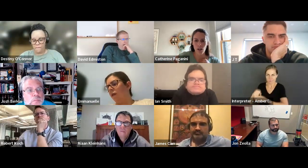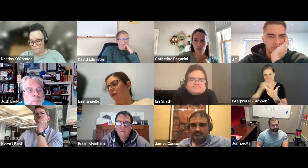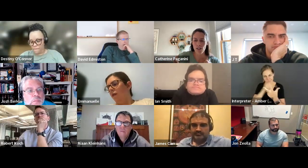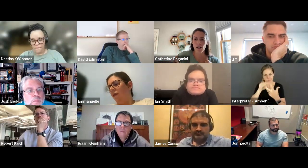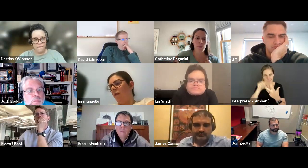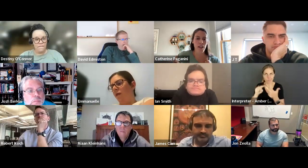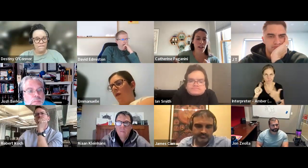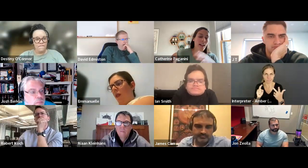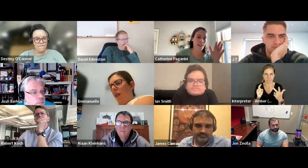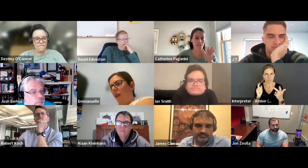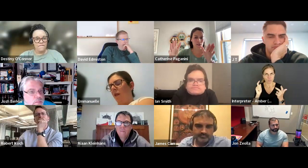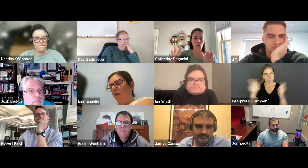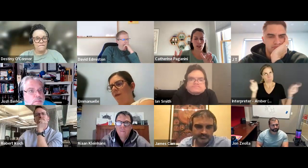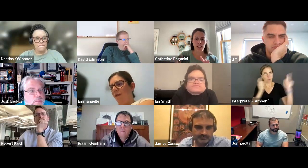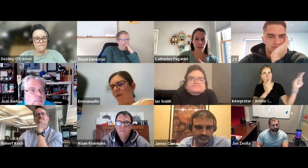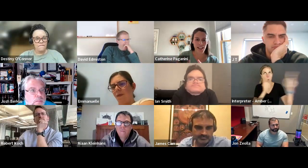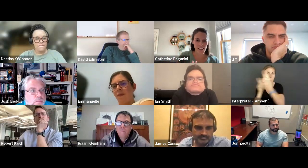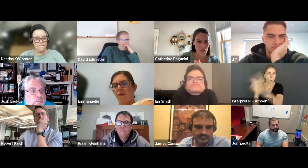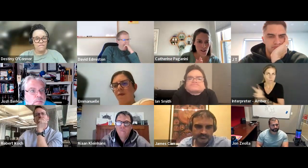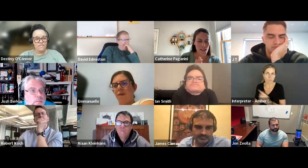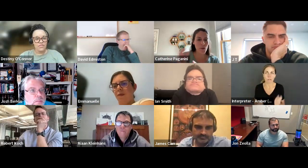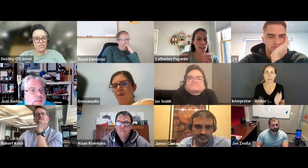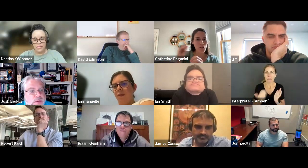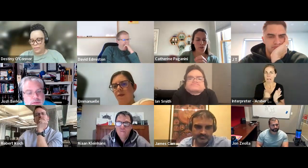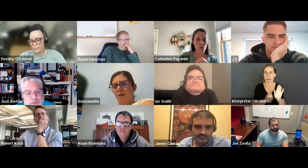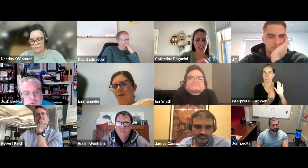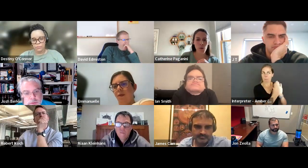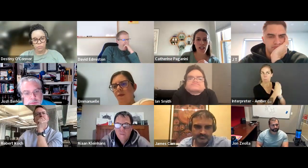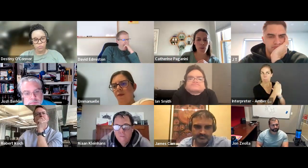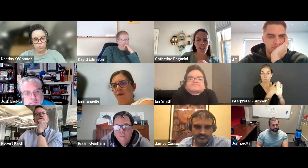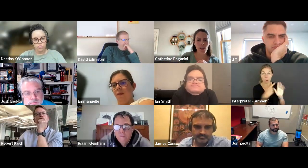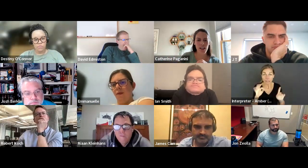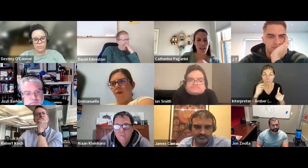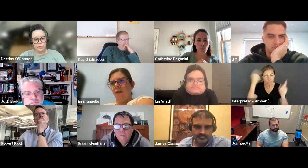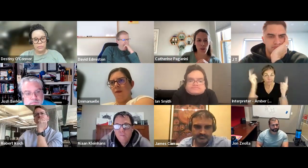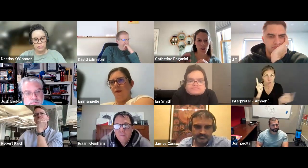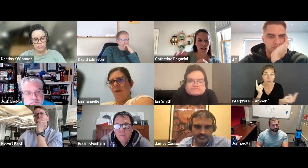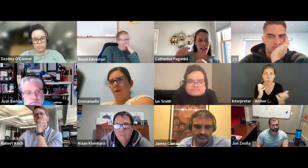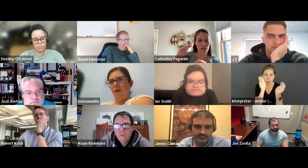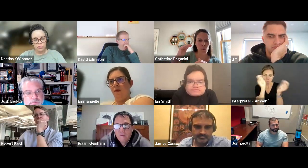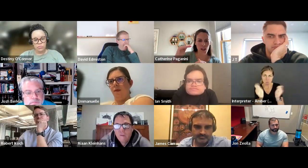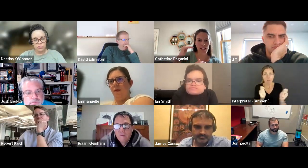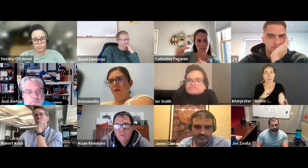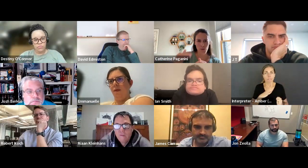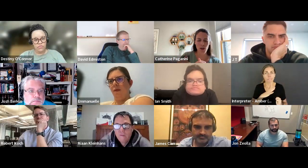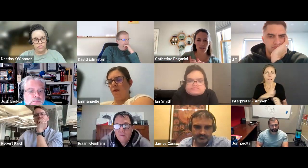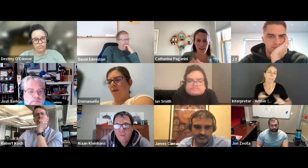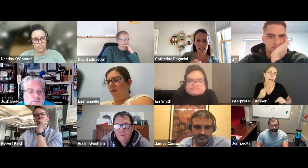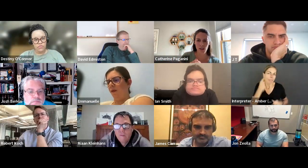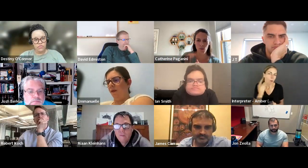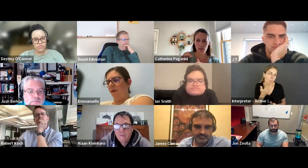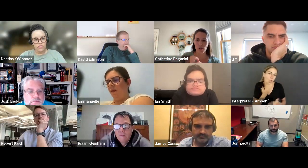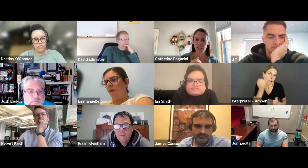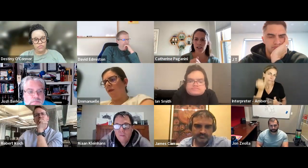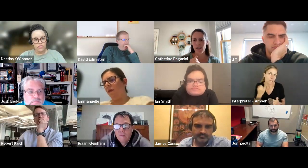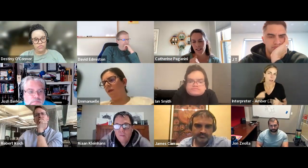overarching goals, again, just put them there, like if you disagree, if you want to tweak, but I thought like it would be good to have it more like summarized and